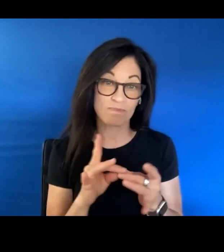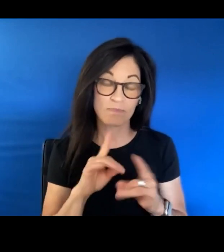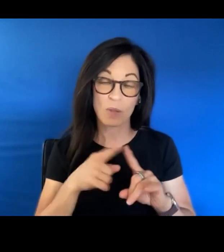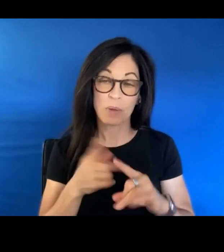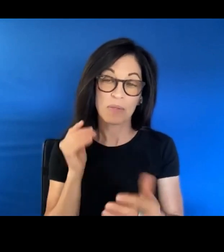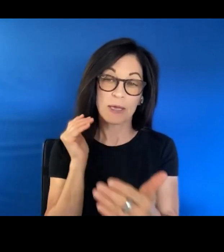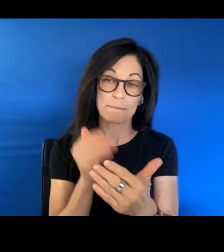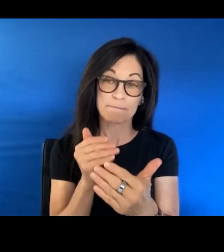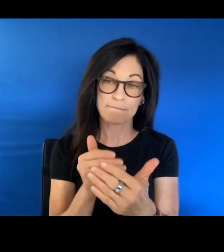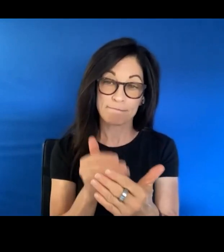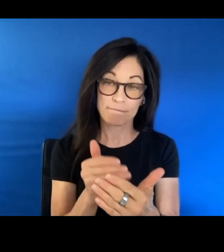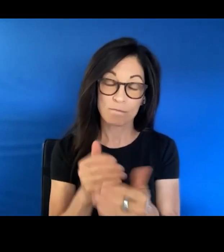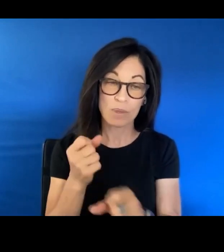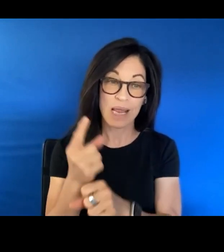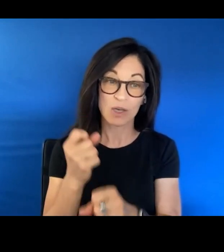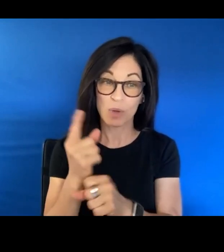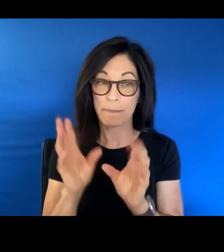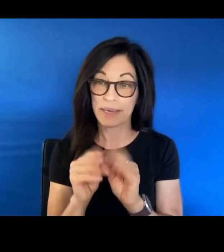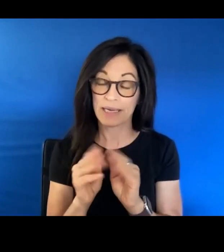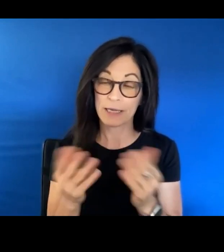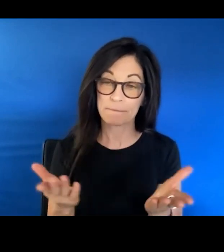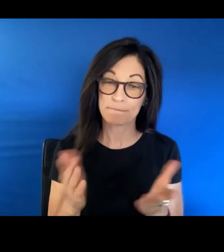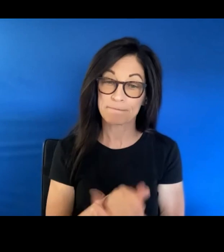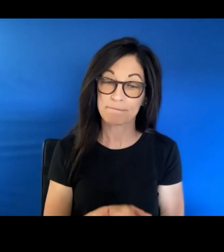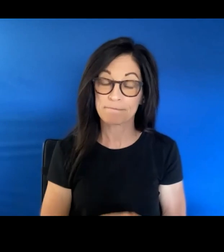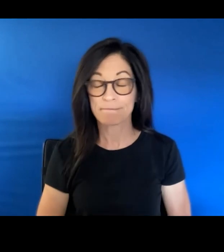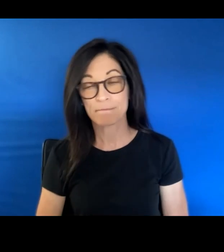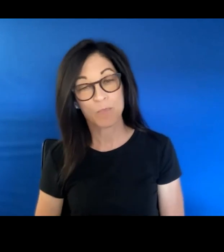upcoming annual meeting.